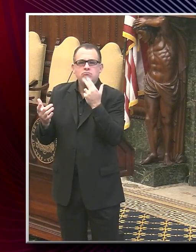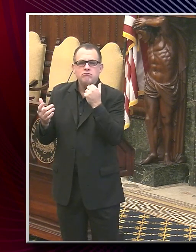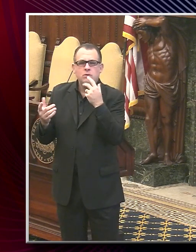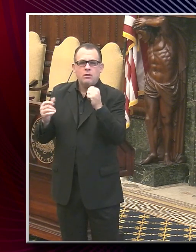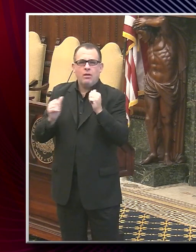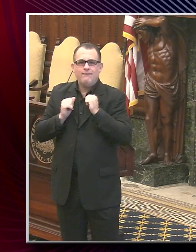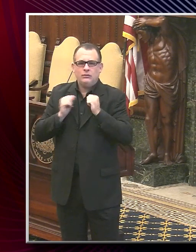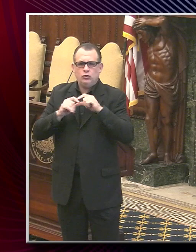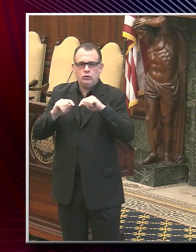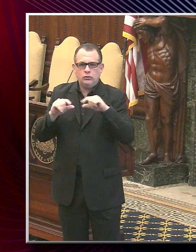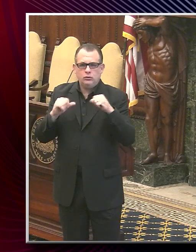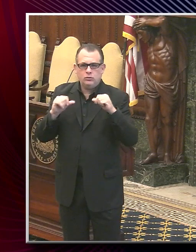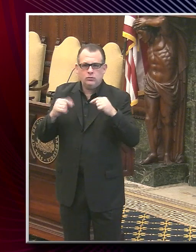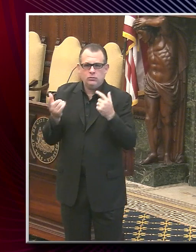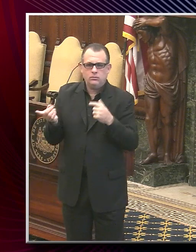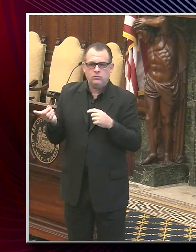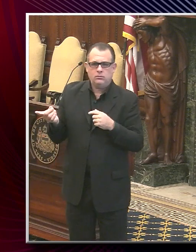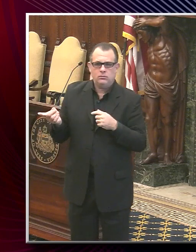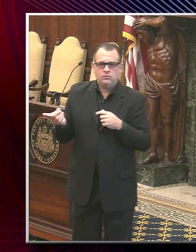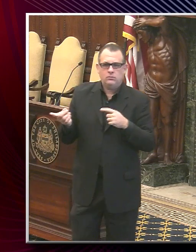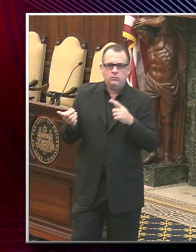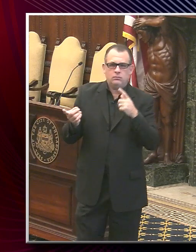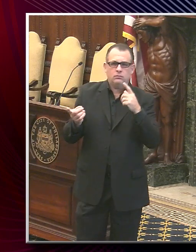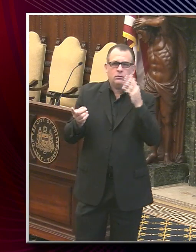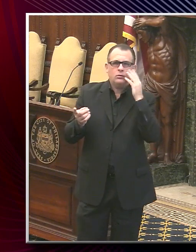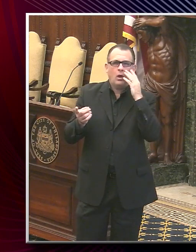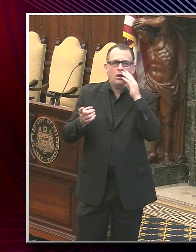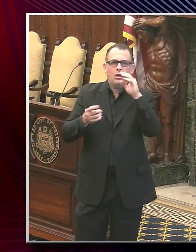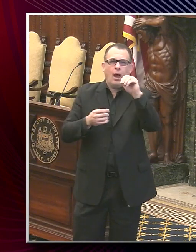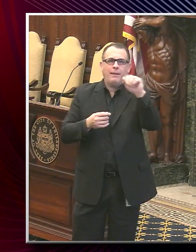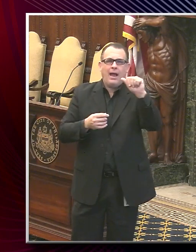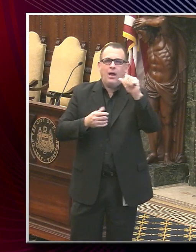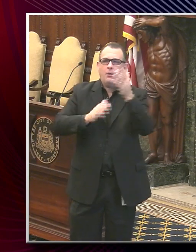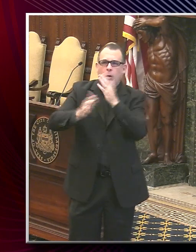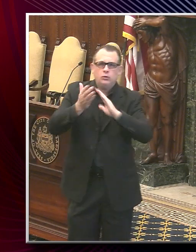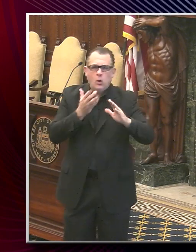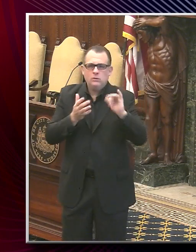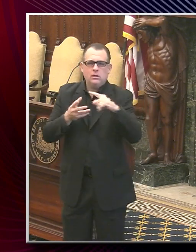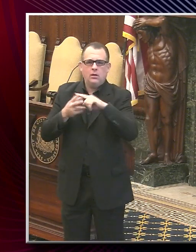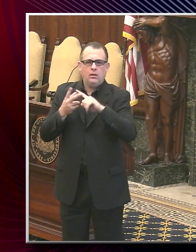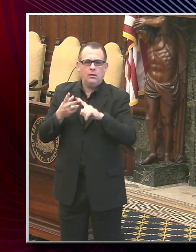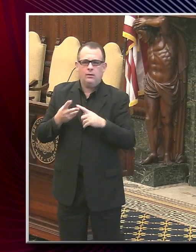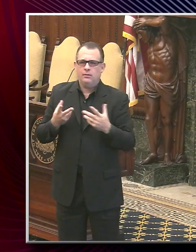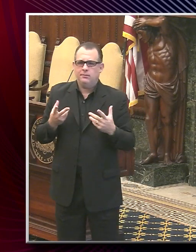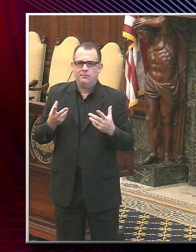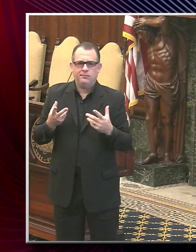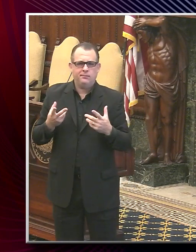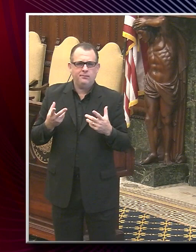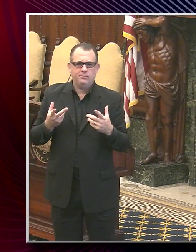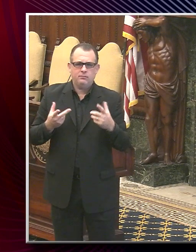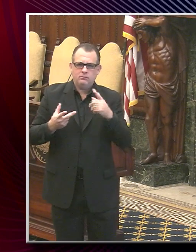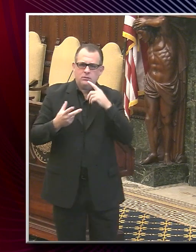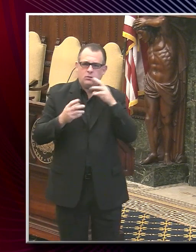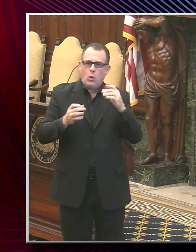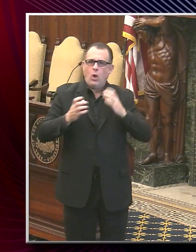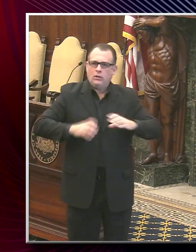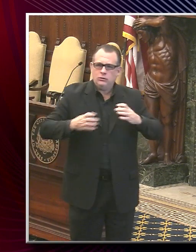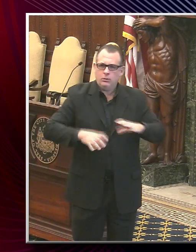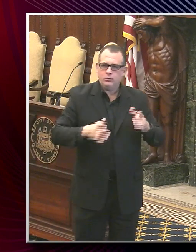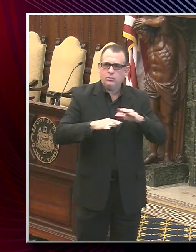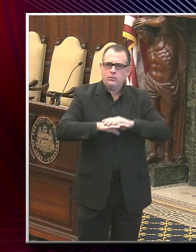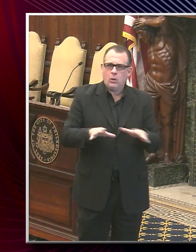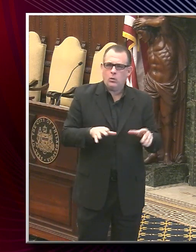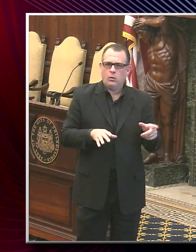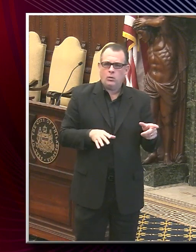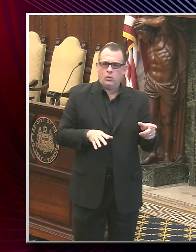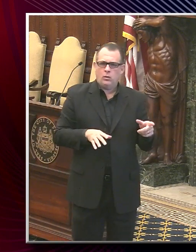owner or a martial arts studio owner that says they've had no customers test positive, but they